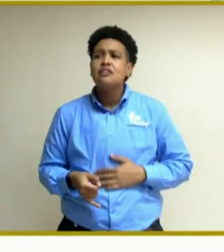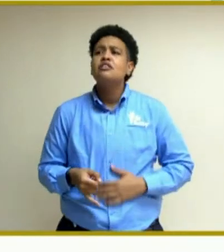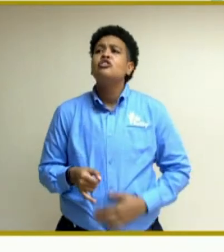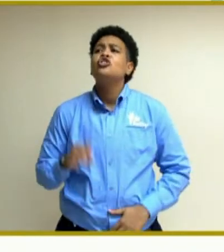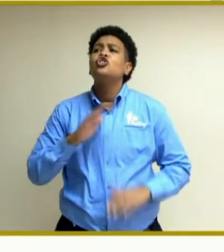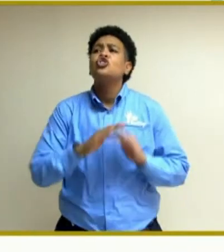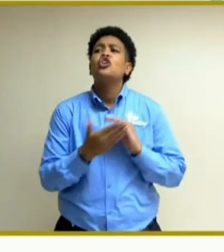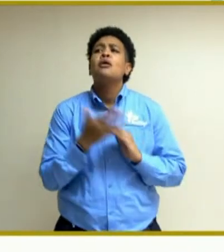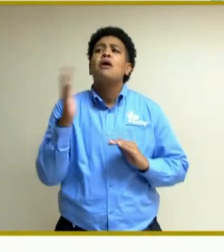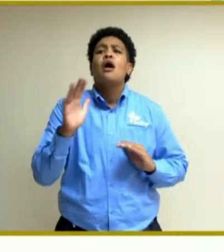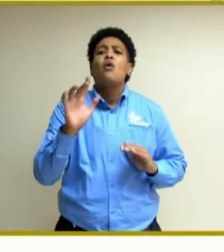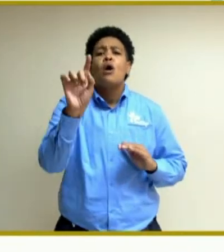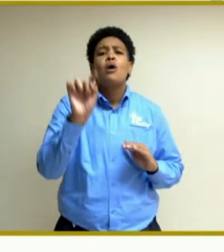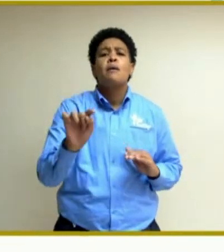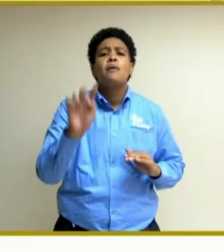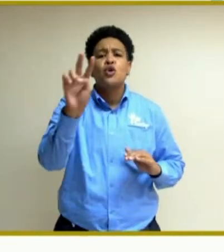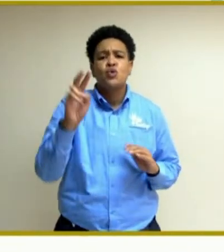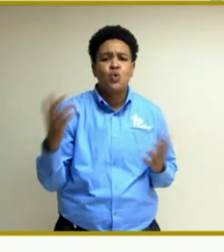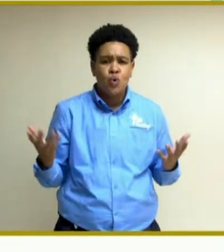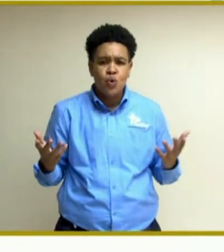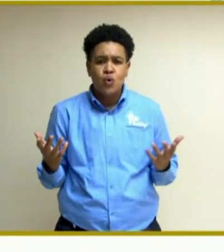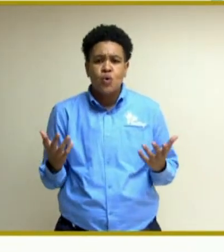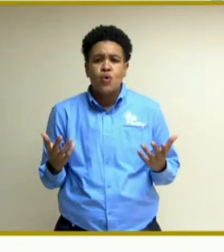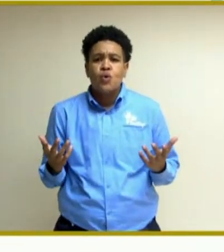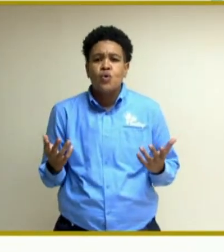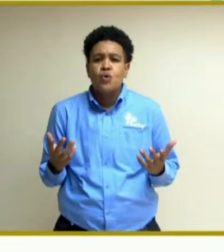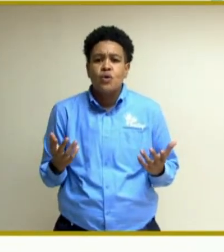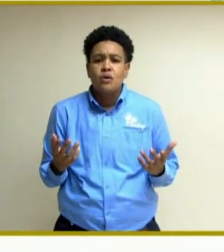Jamaica is about 1.2, and